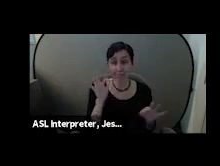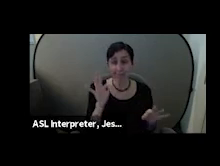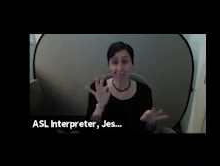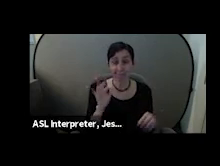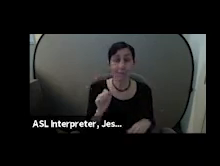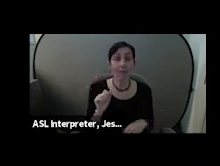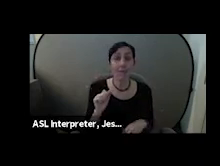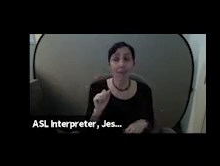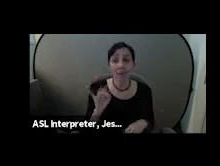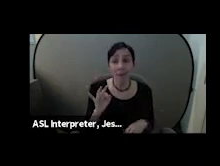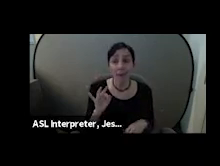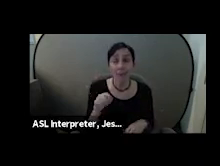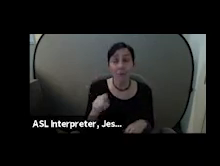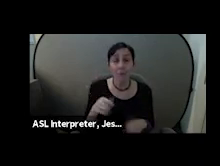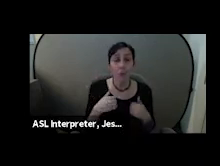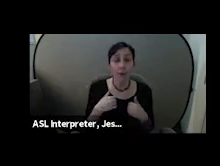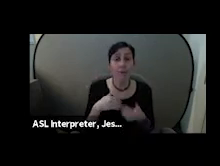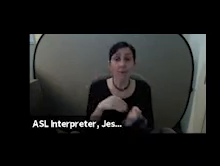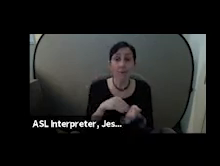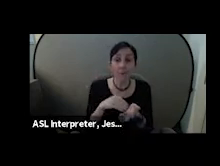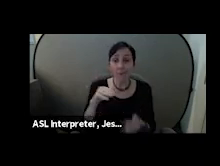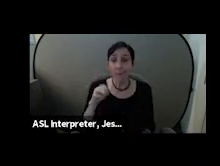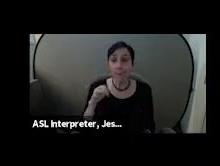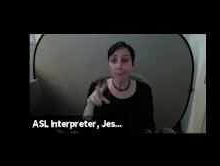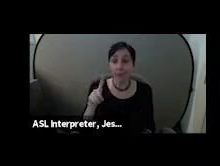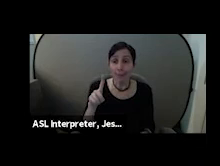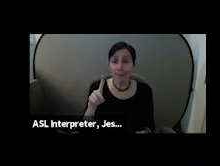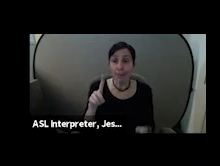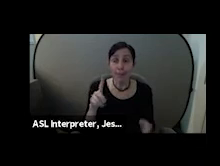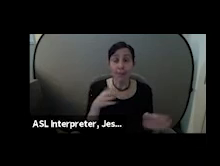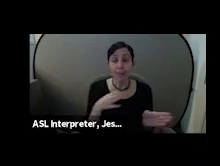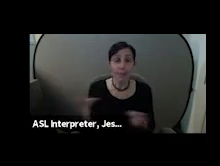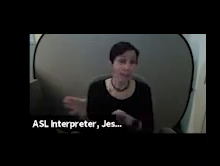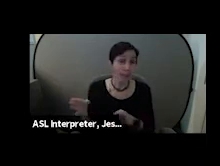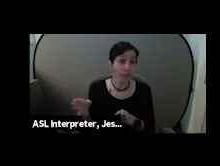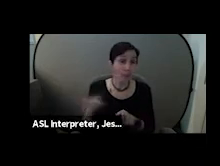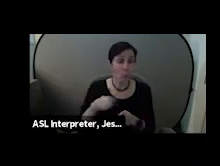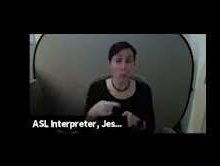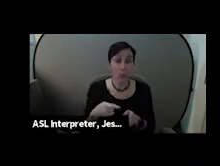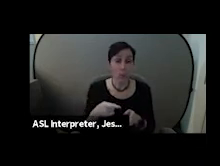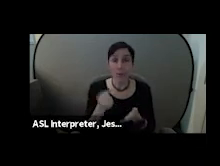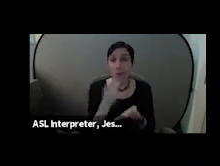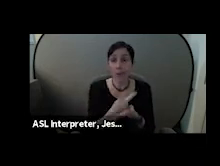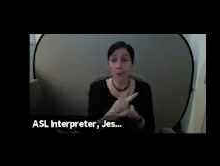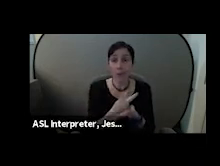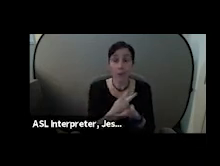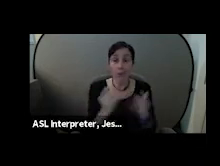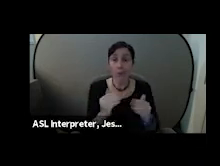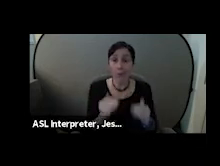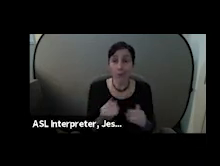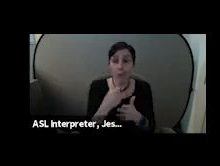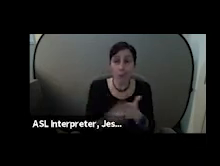a Medicaid plan somewhere with lowest bidder and, you know, below minimum wage